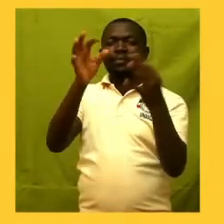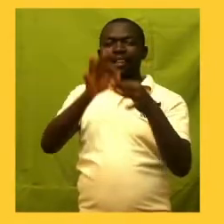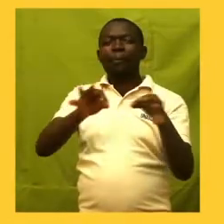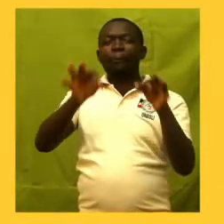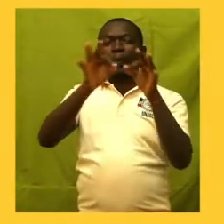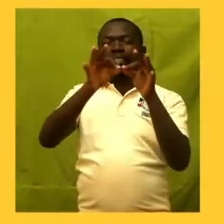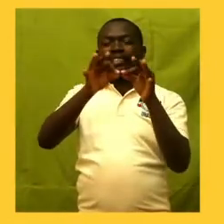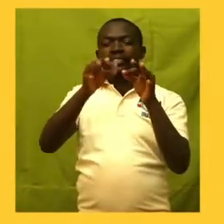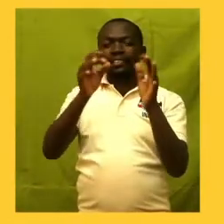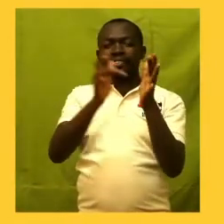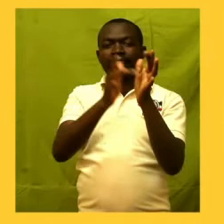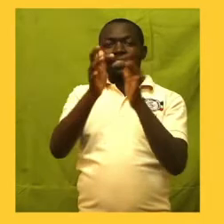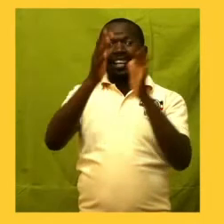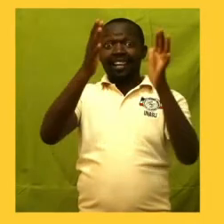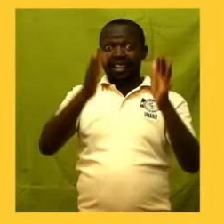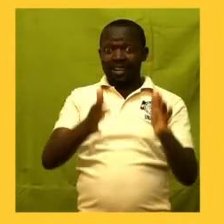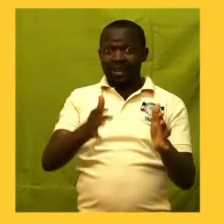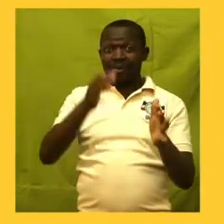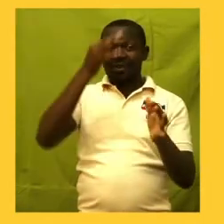The last question.